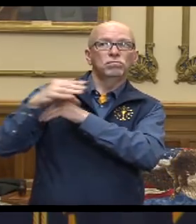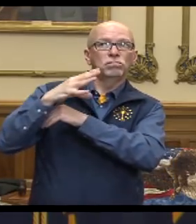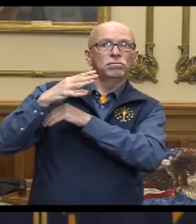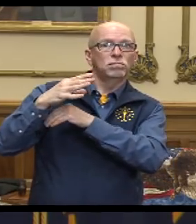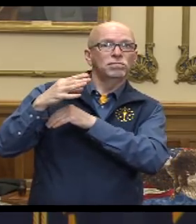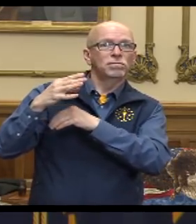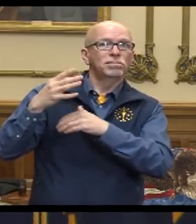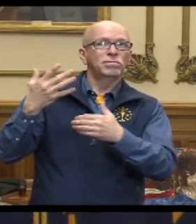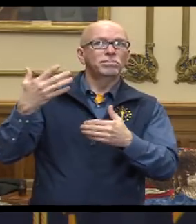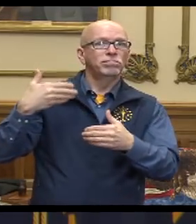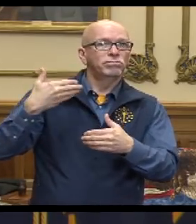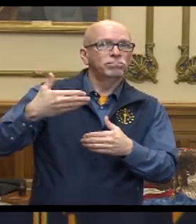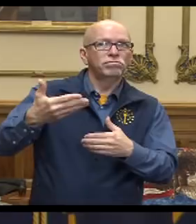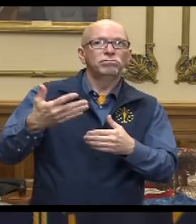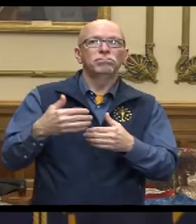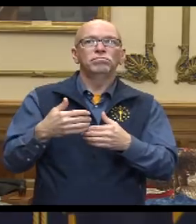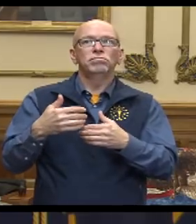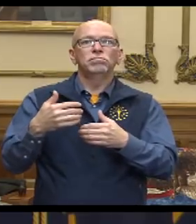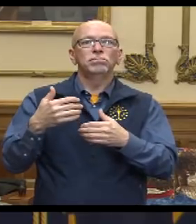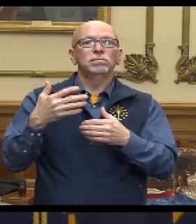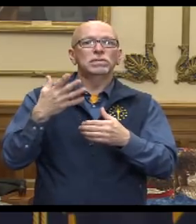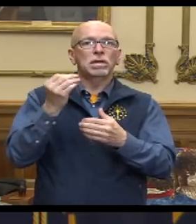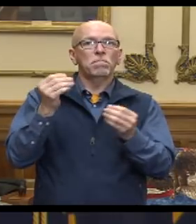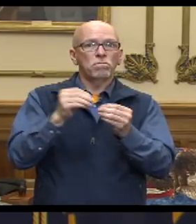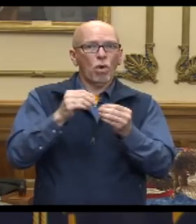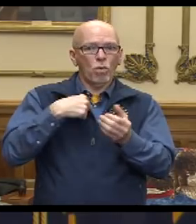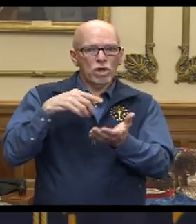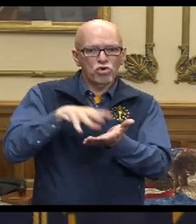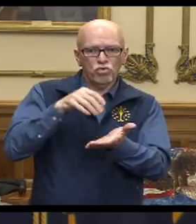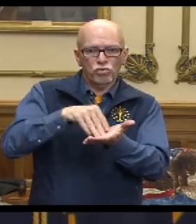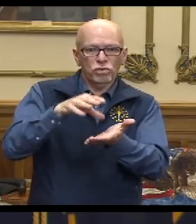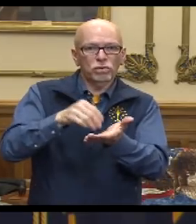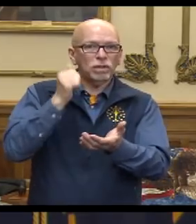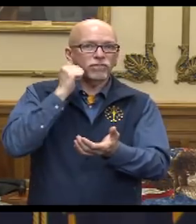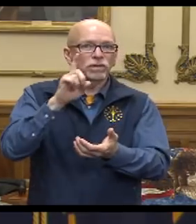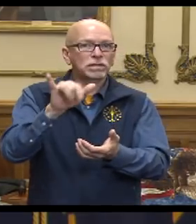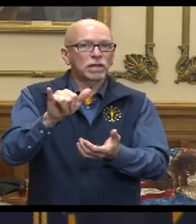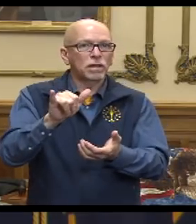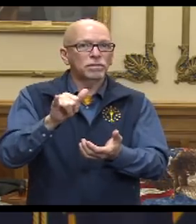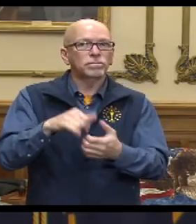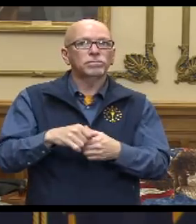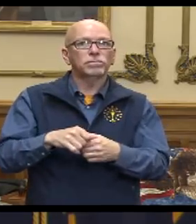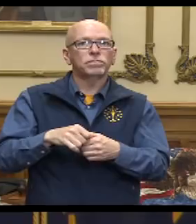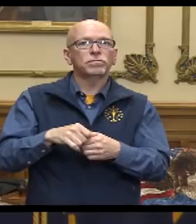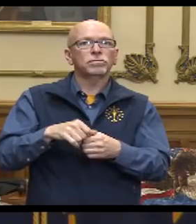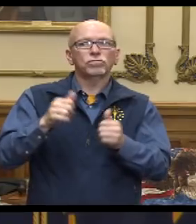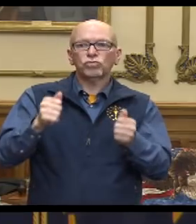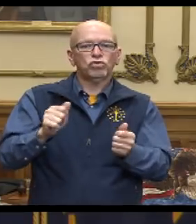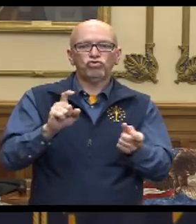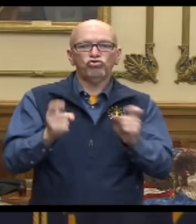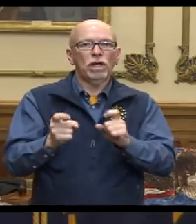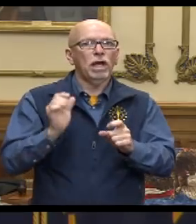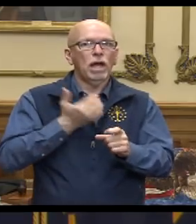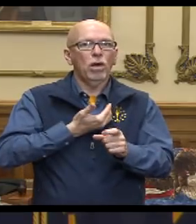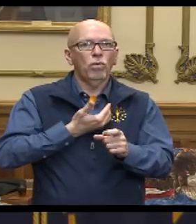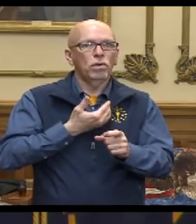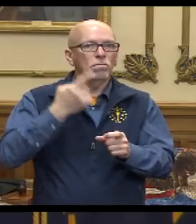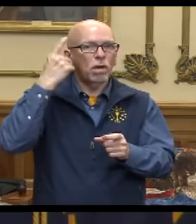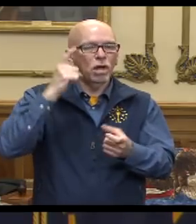regularly, and the more that is known about this disease every day may alter our course.